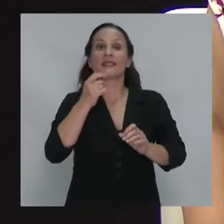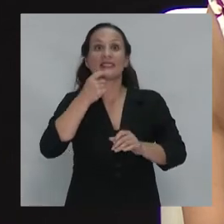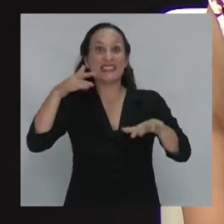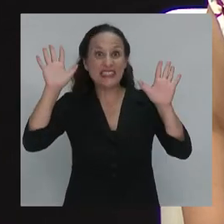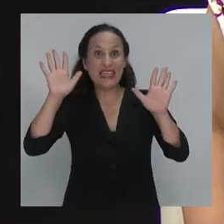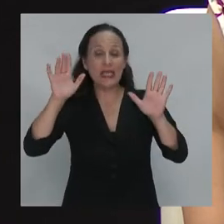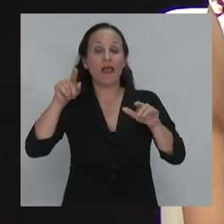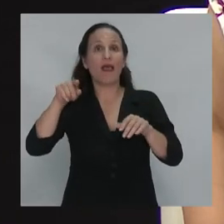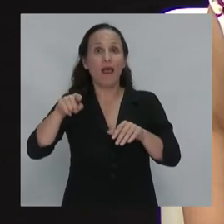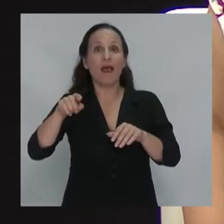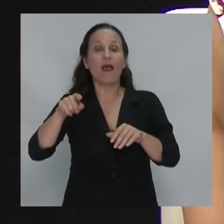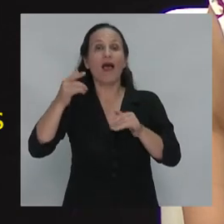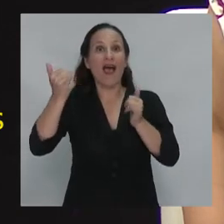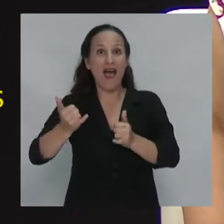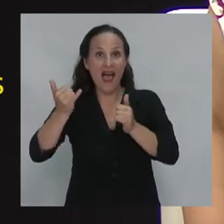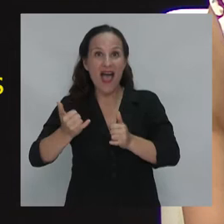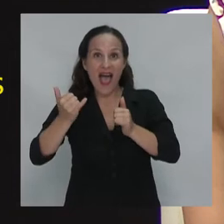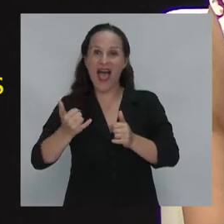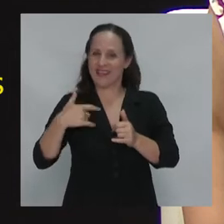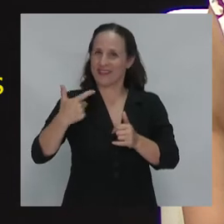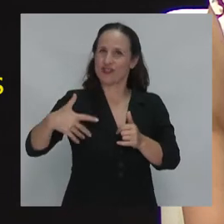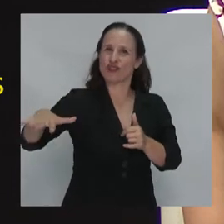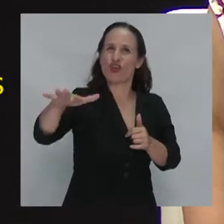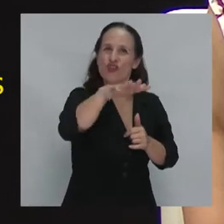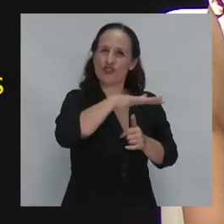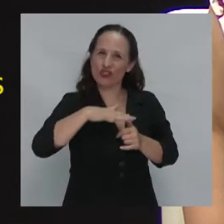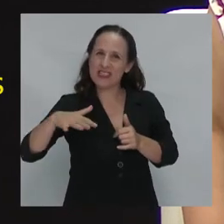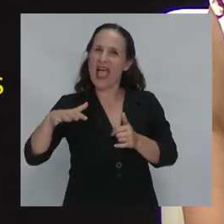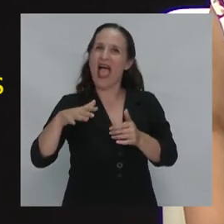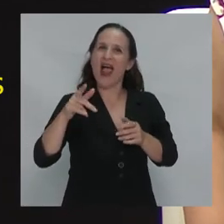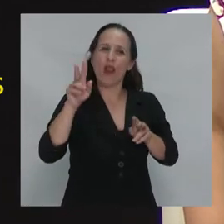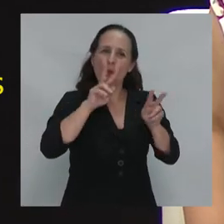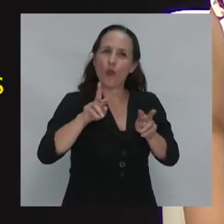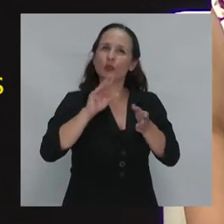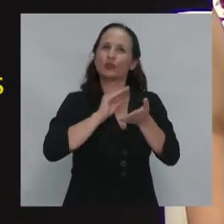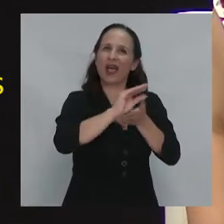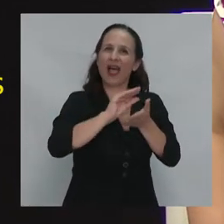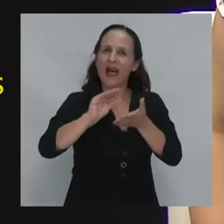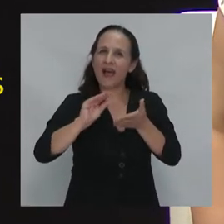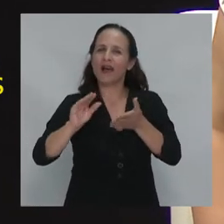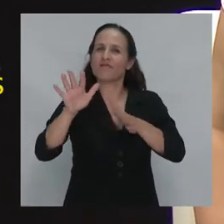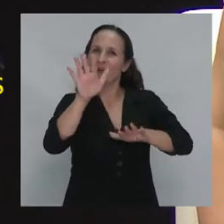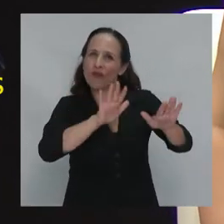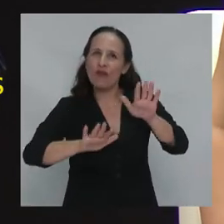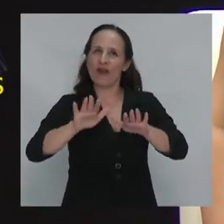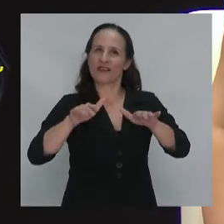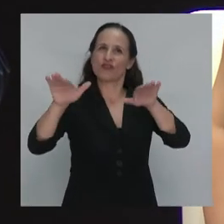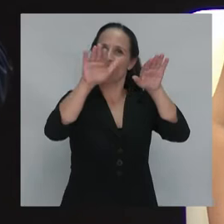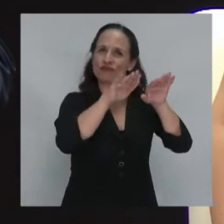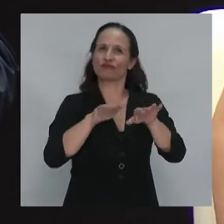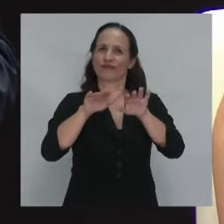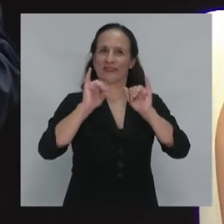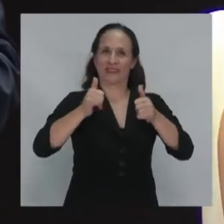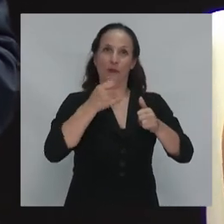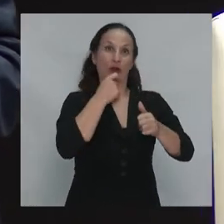multidimensional redistribution. From the top to the bottom, from the strongest to the weakest, from the center